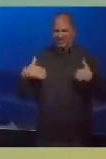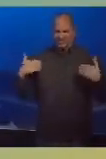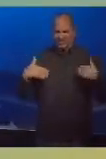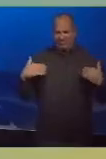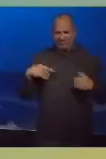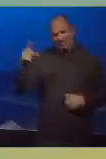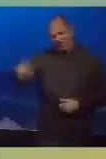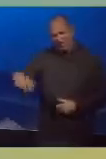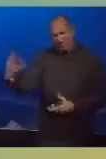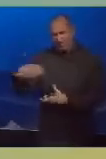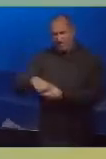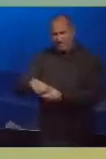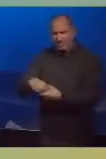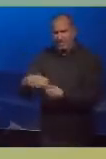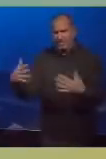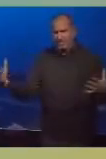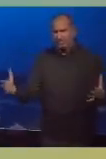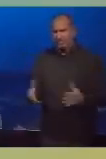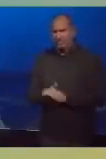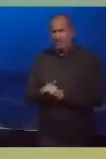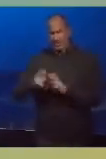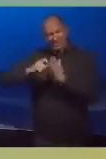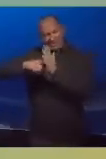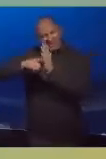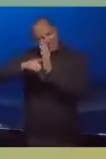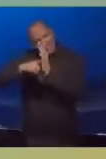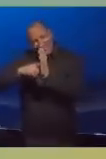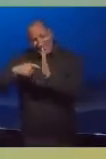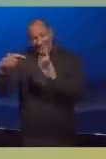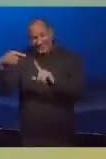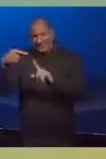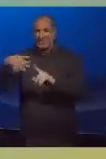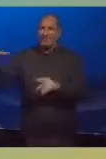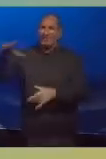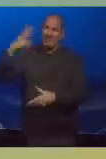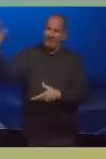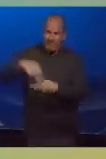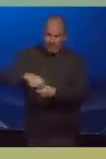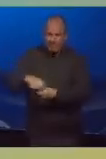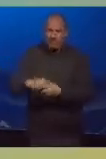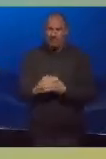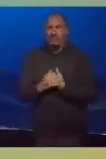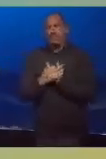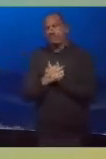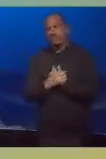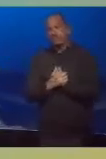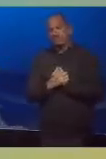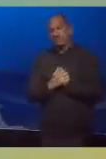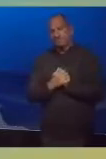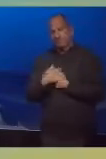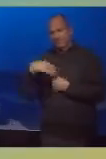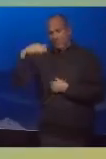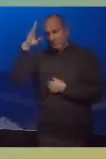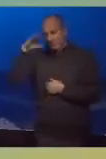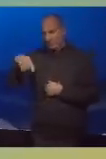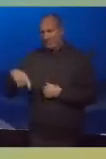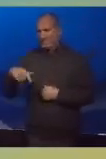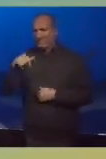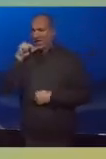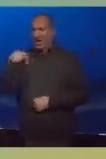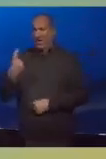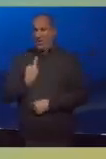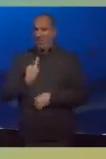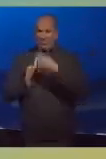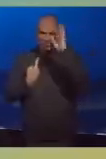to be involved. I know that in this journey, I'm not alone. That to pursue